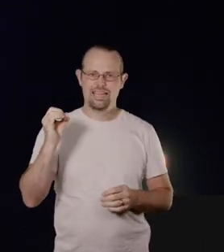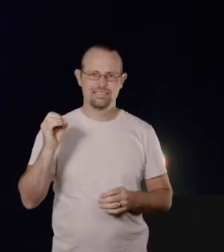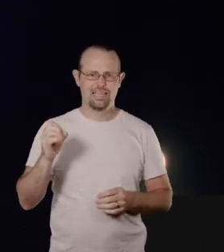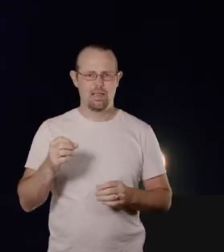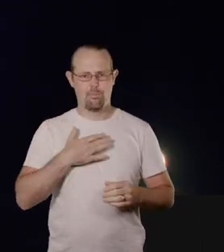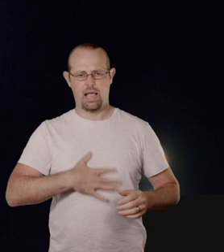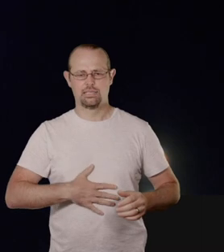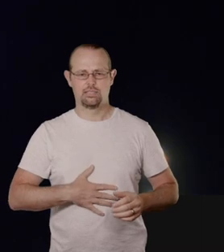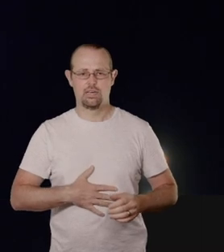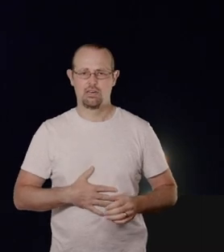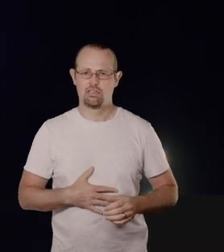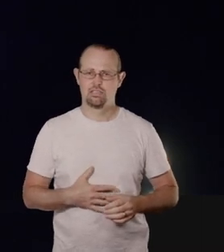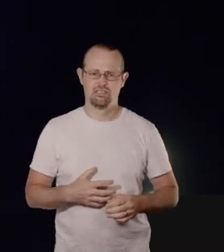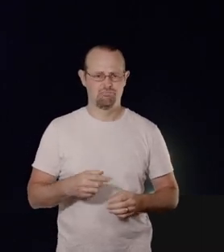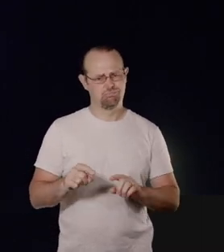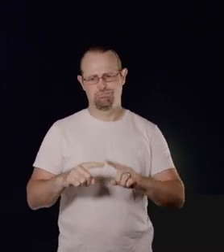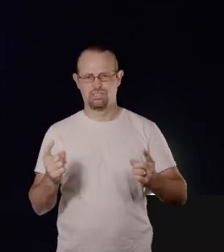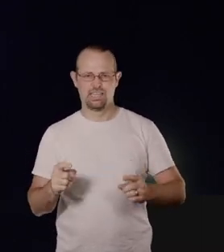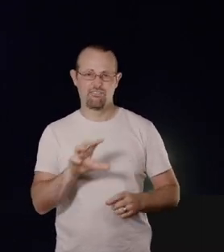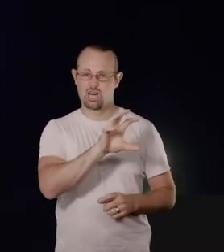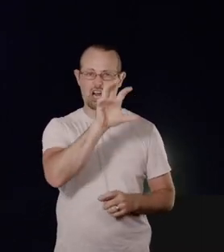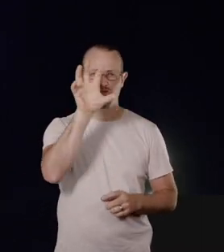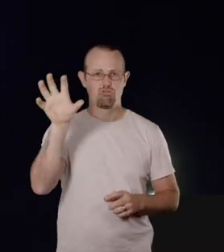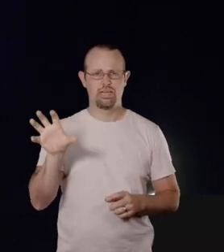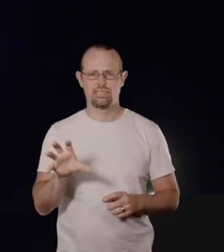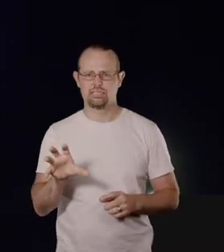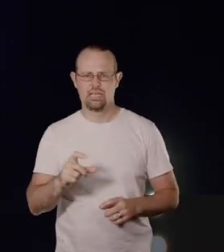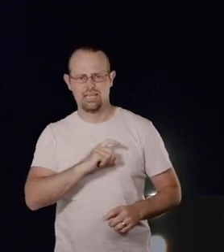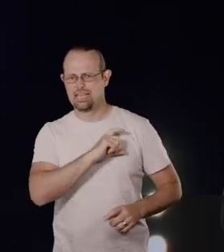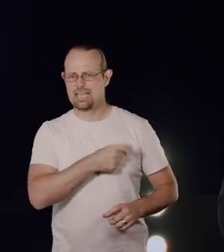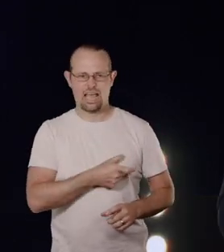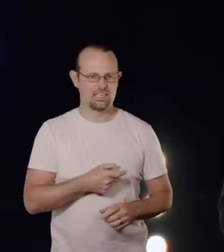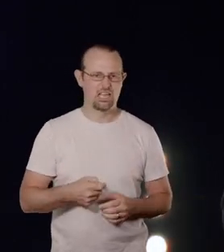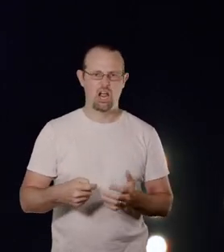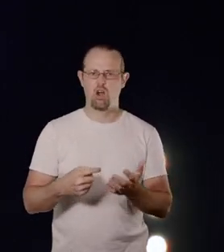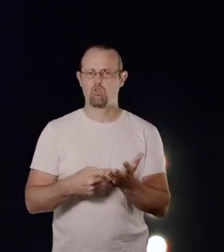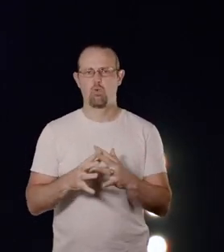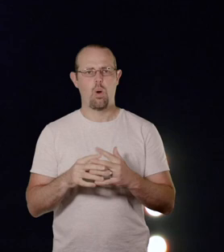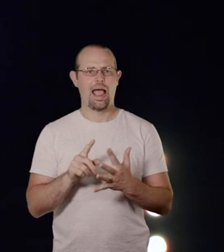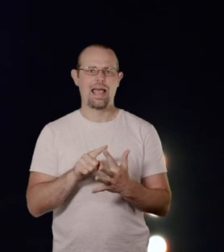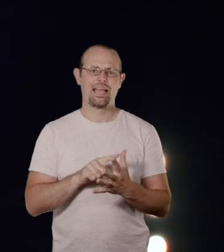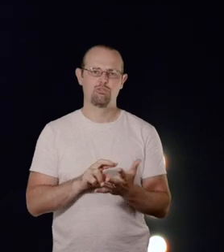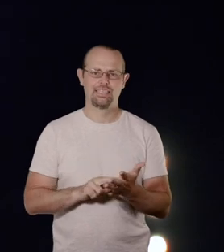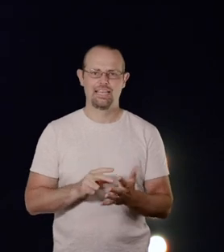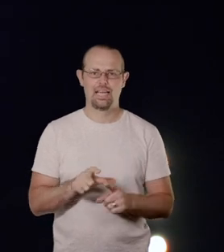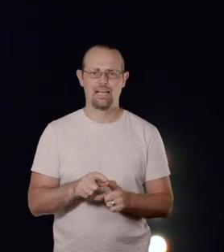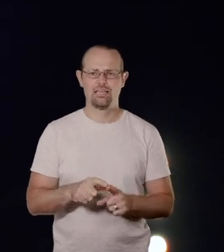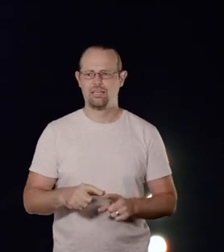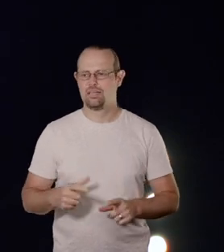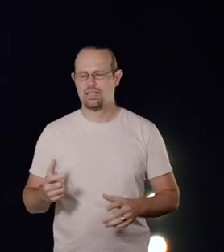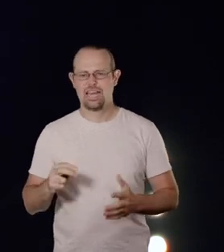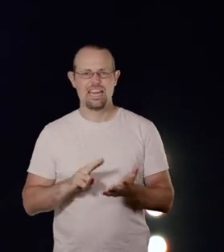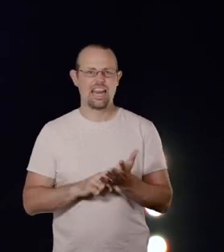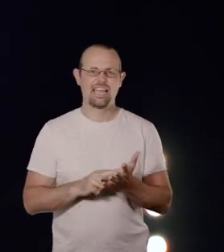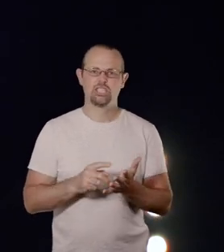Haiti, Australia, South Korea, Philippines, jumping down Rwanda, Nigeria, jumping down again, Liberia,